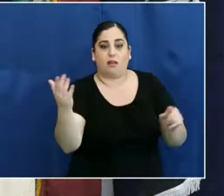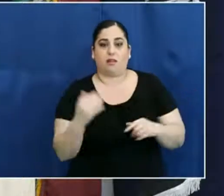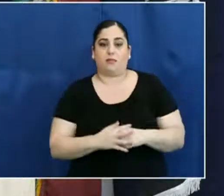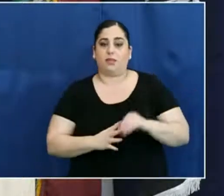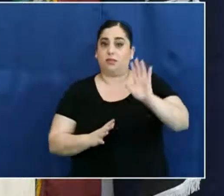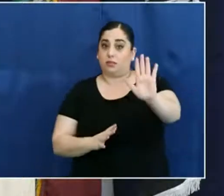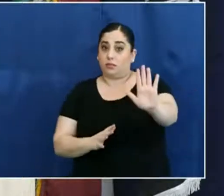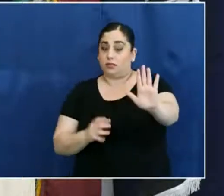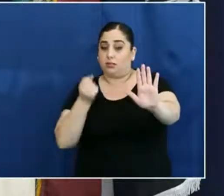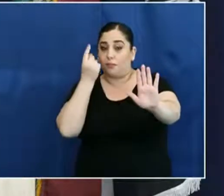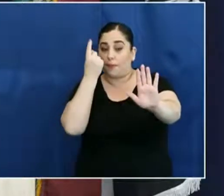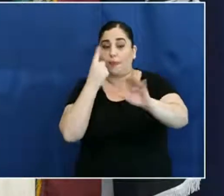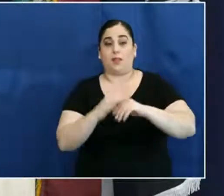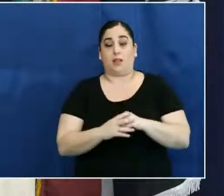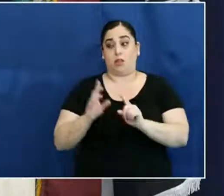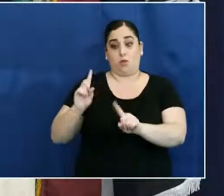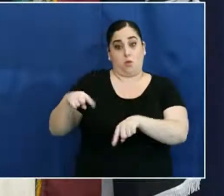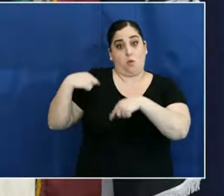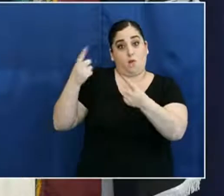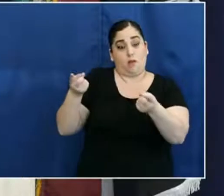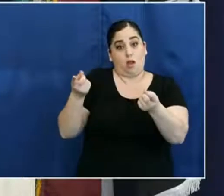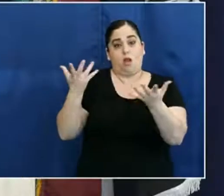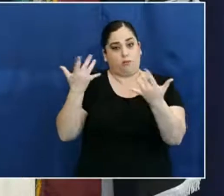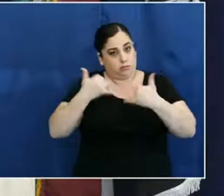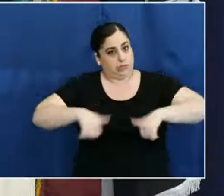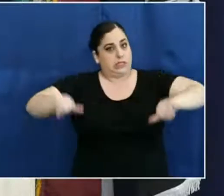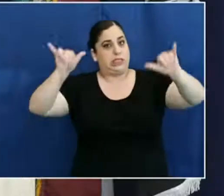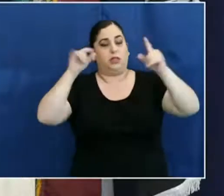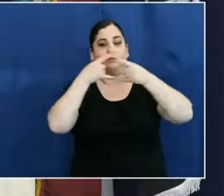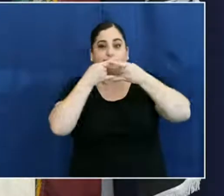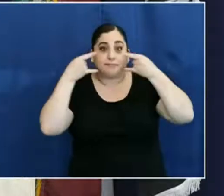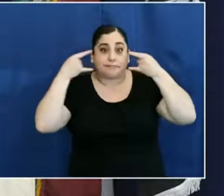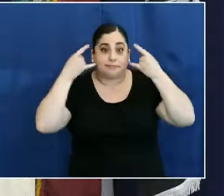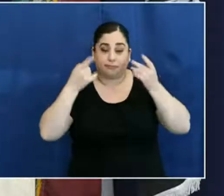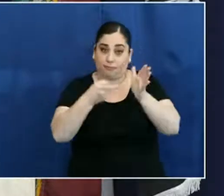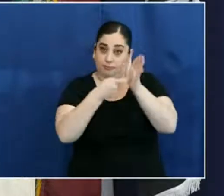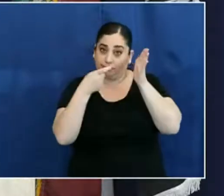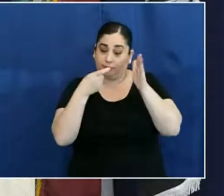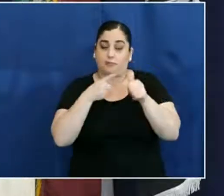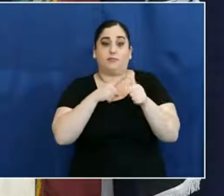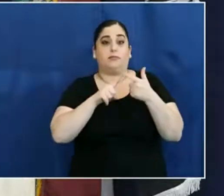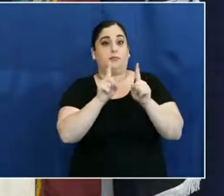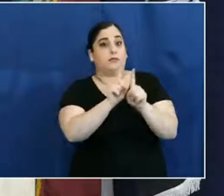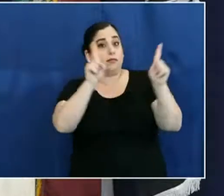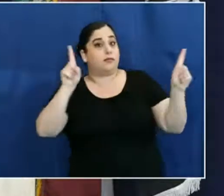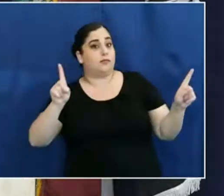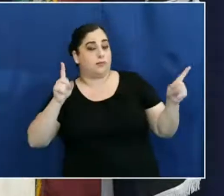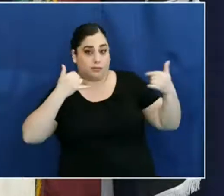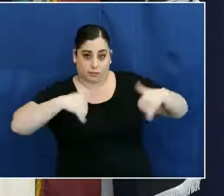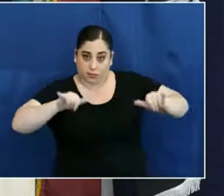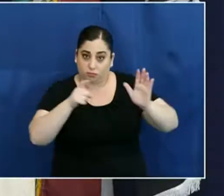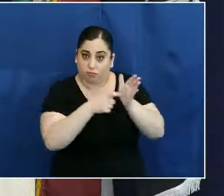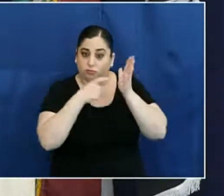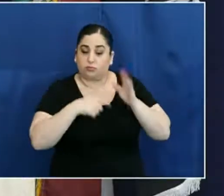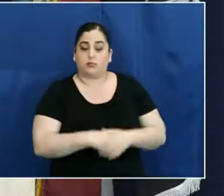and we're headed in the right direction. And we do have a greater ability to get out and do some things we enjoy. I had the ability this weekend